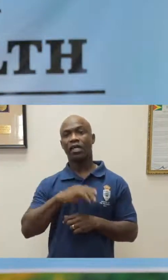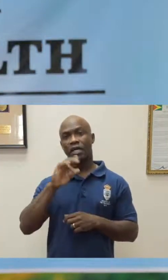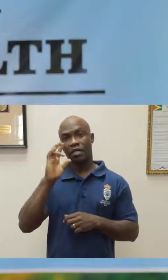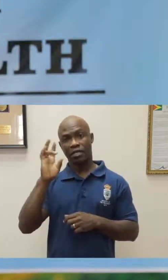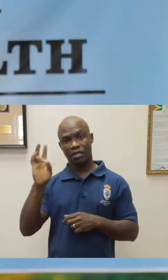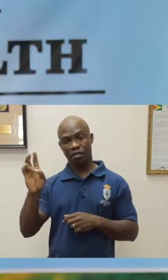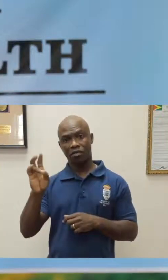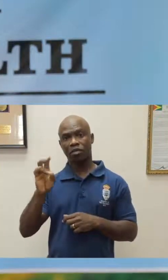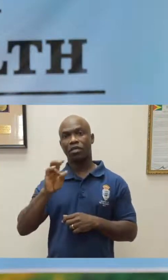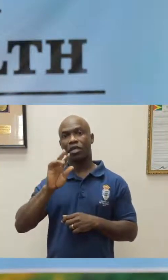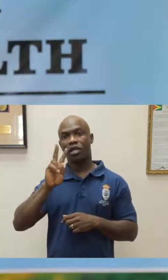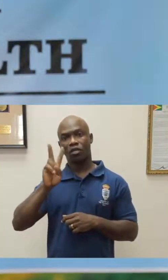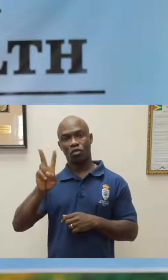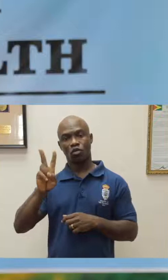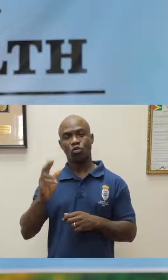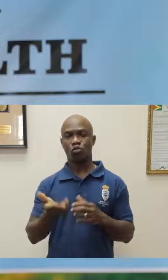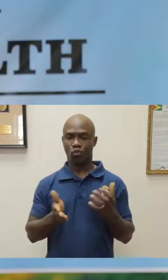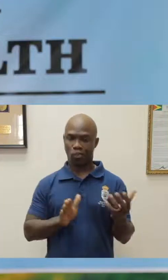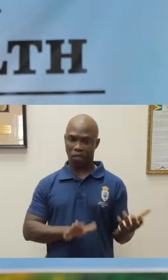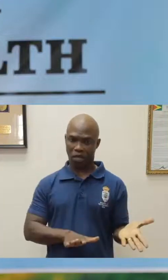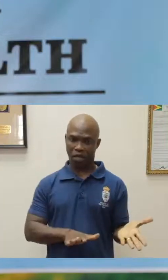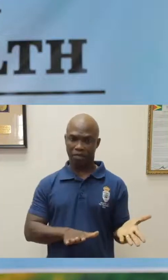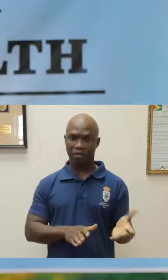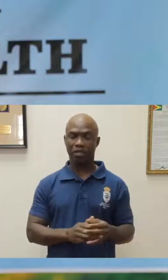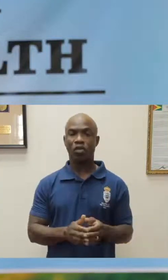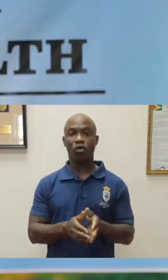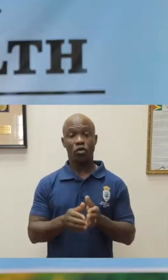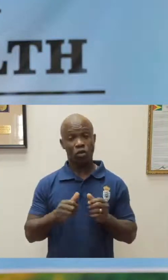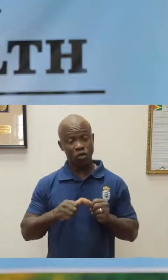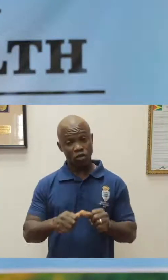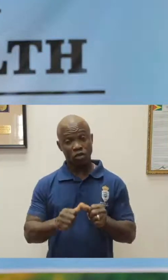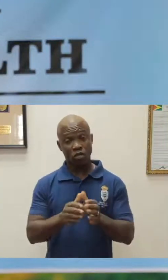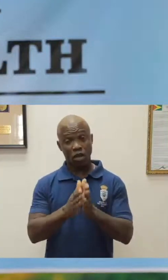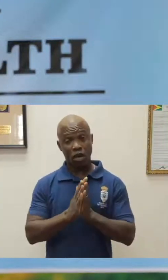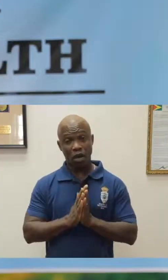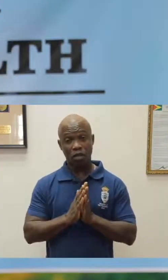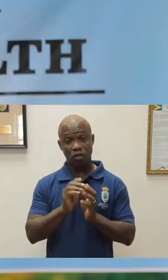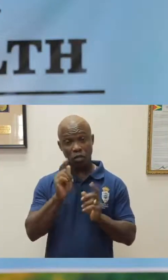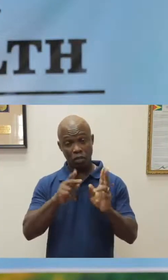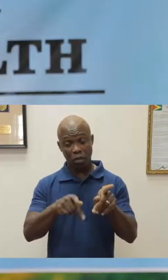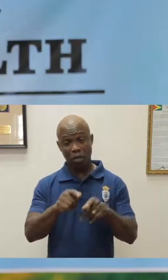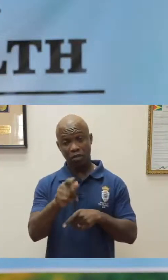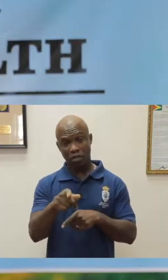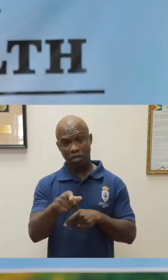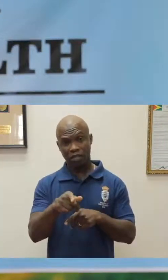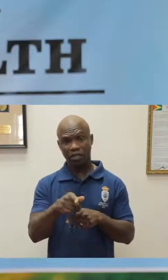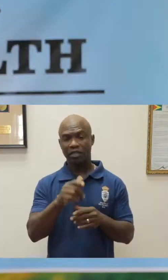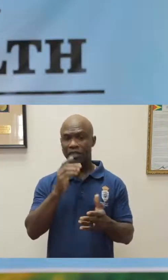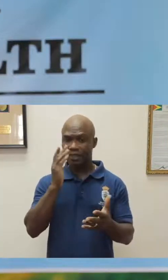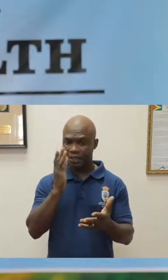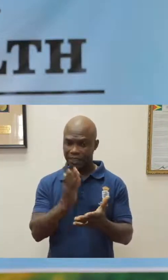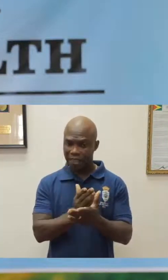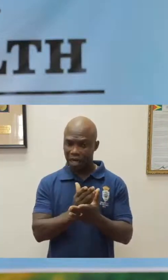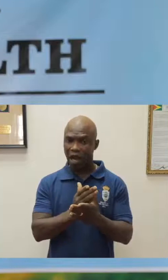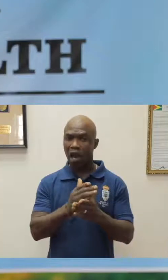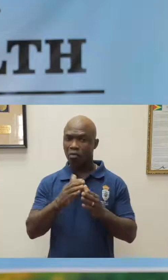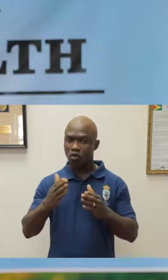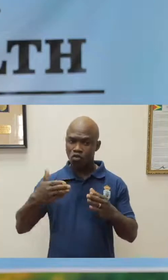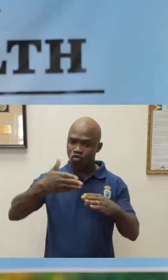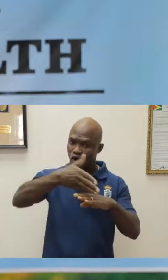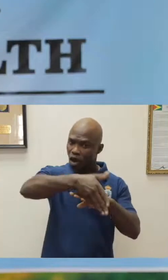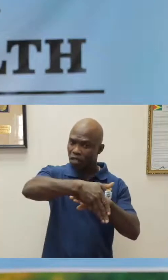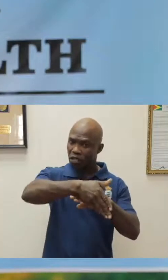157,702 deaths. We continue to ask residents to desist from crossing the